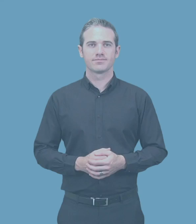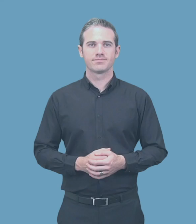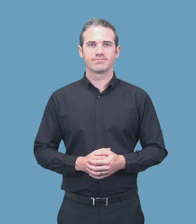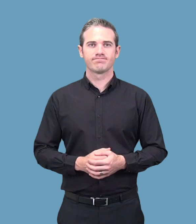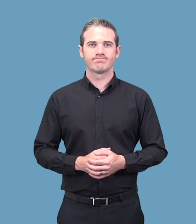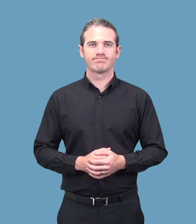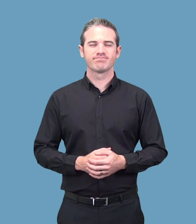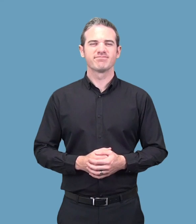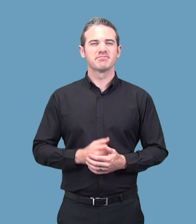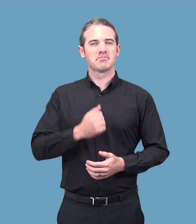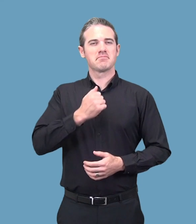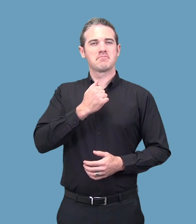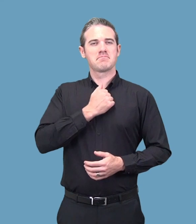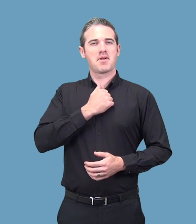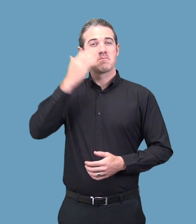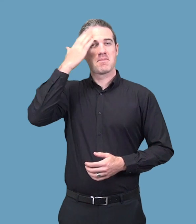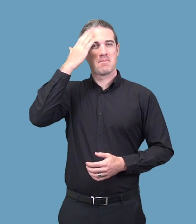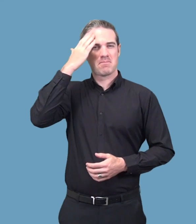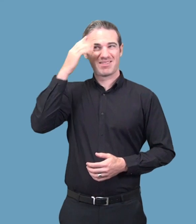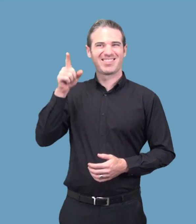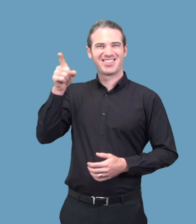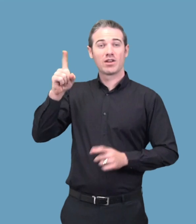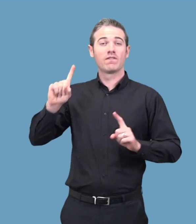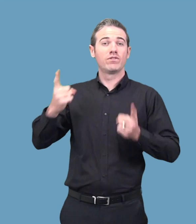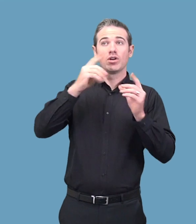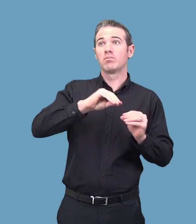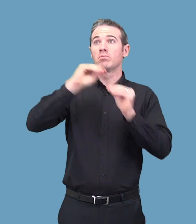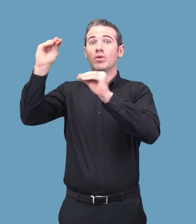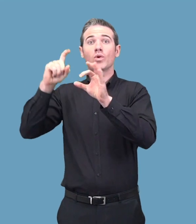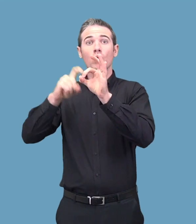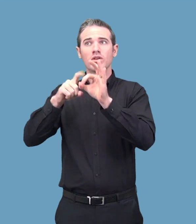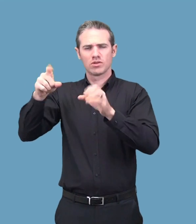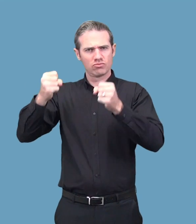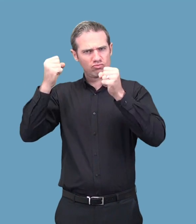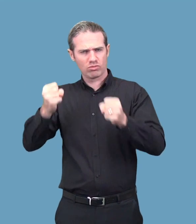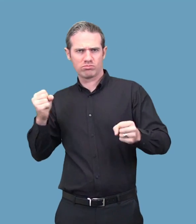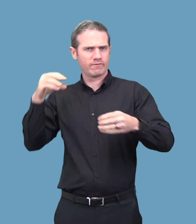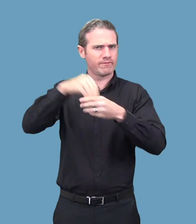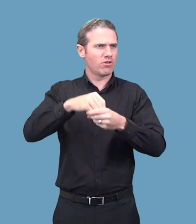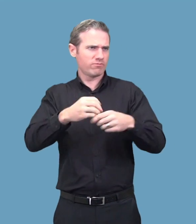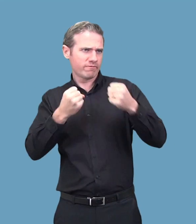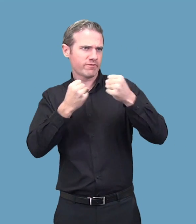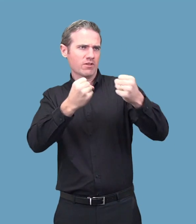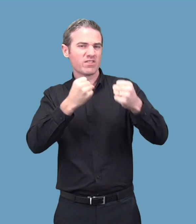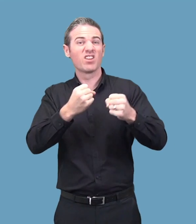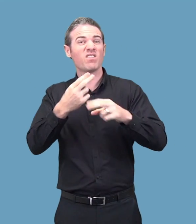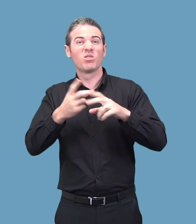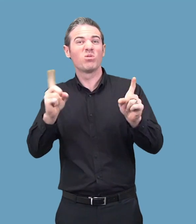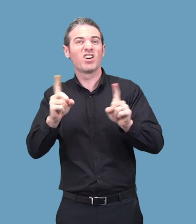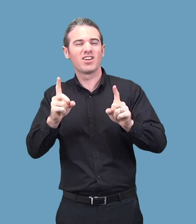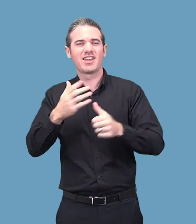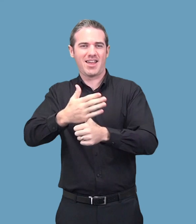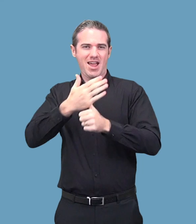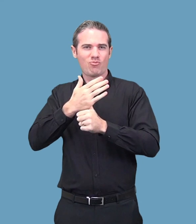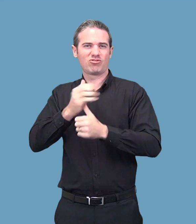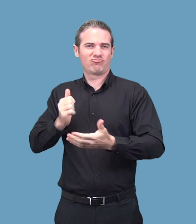My mother used to fight for Aboriginal rights when she first moved up to Queensland, and I was growing up listening